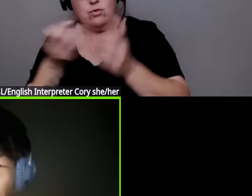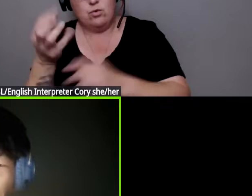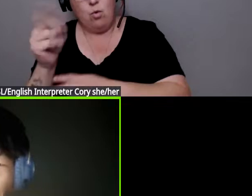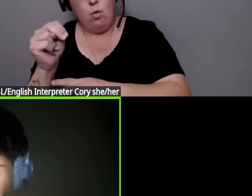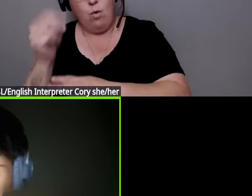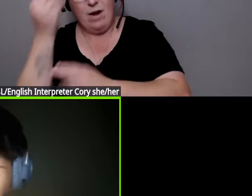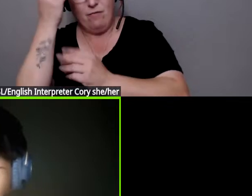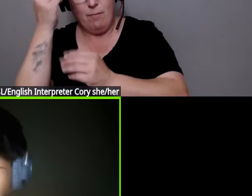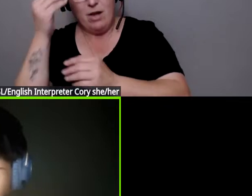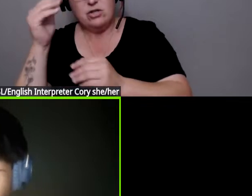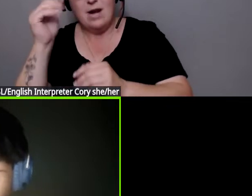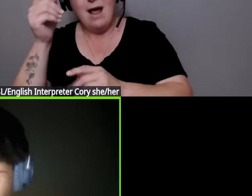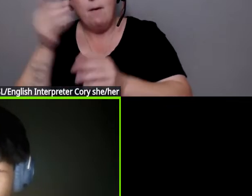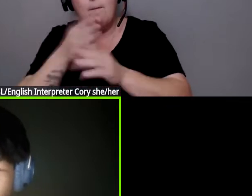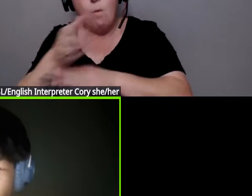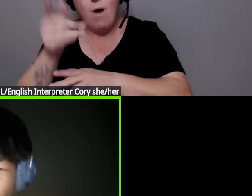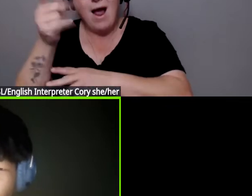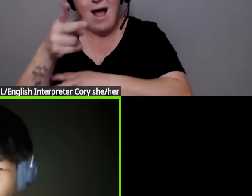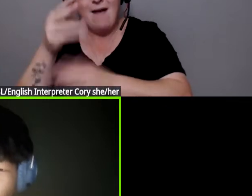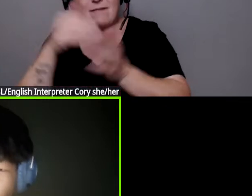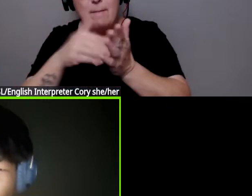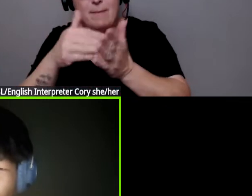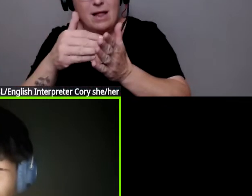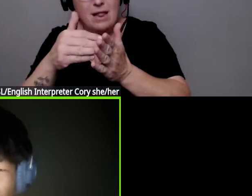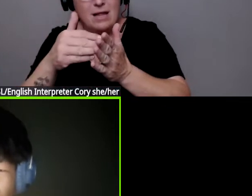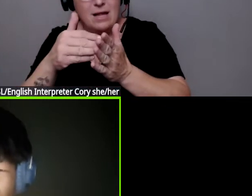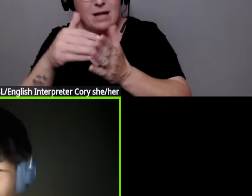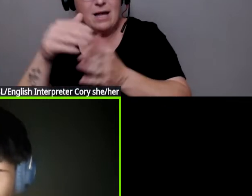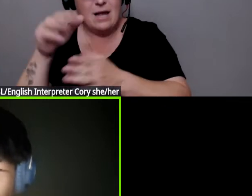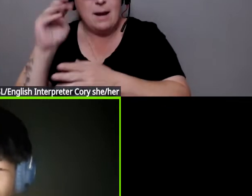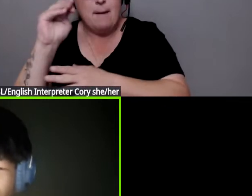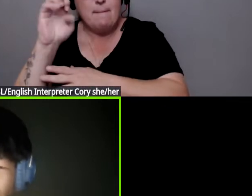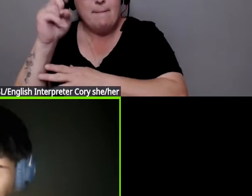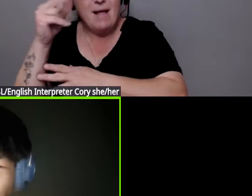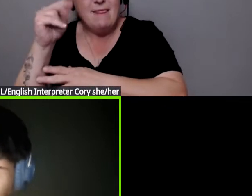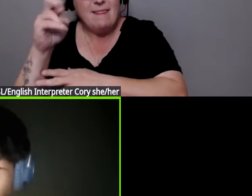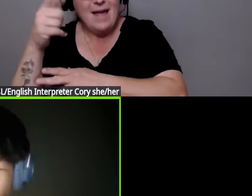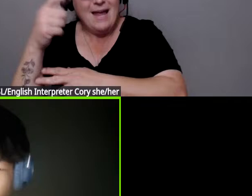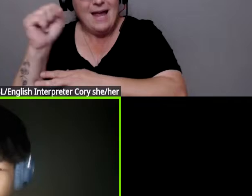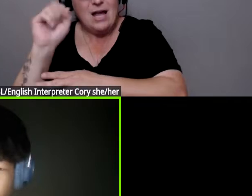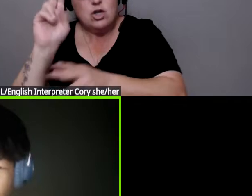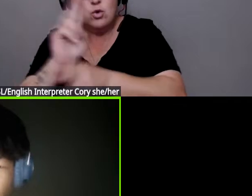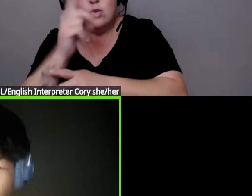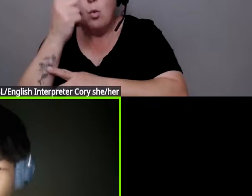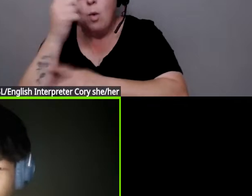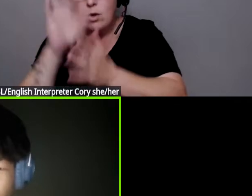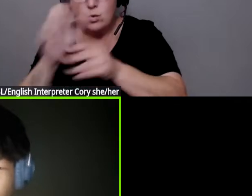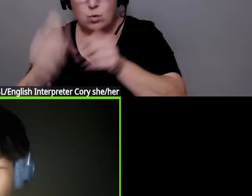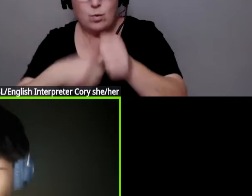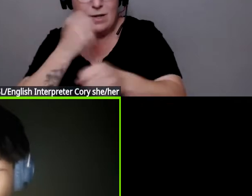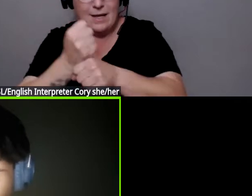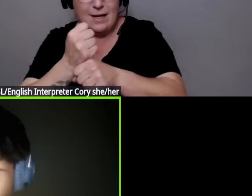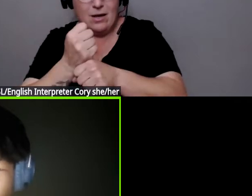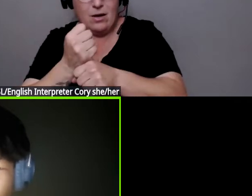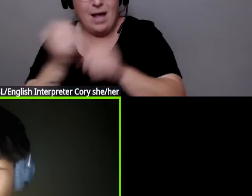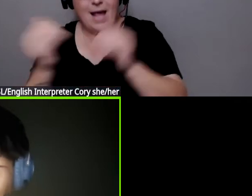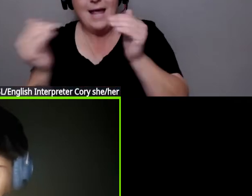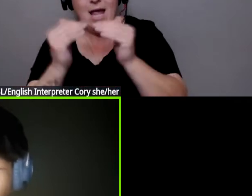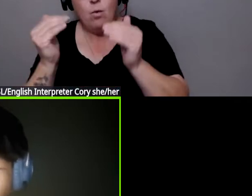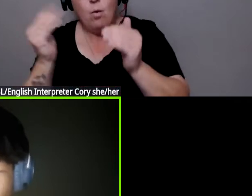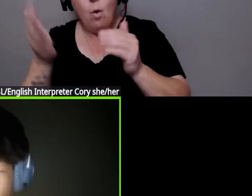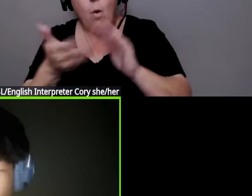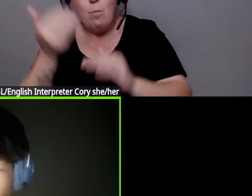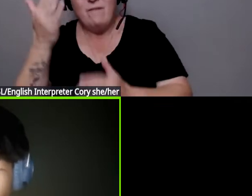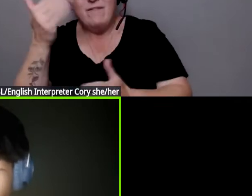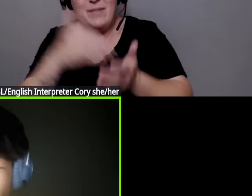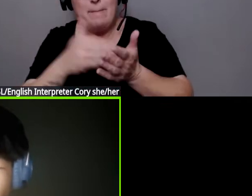over 500,000 therms of methane gas were used in just one school year. That's equivalent to nearly 15